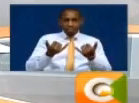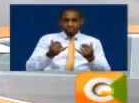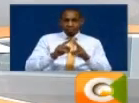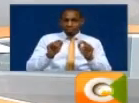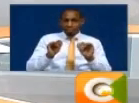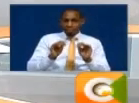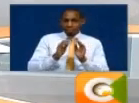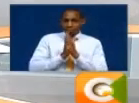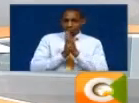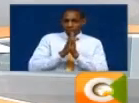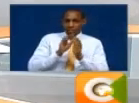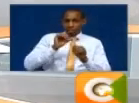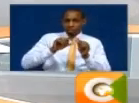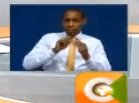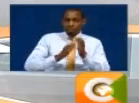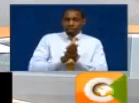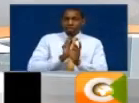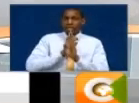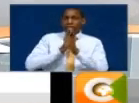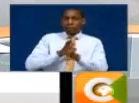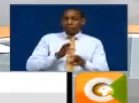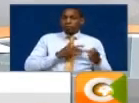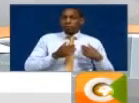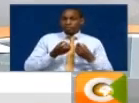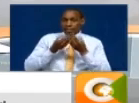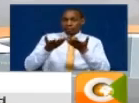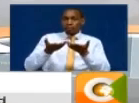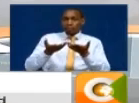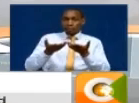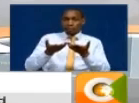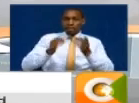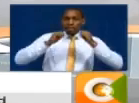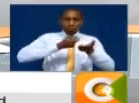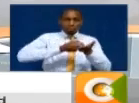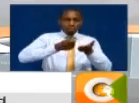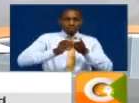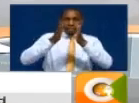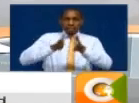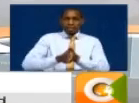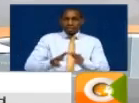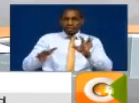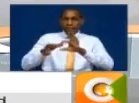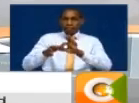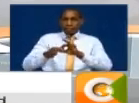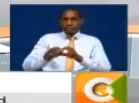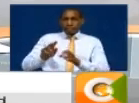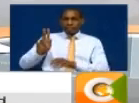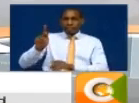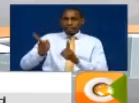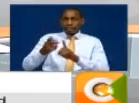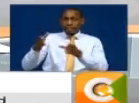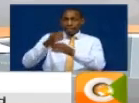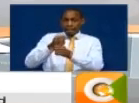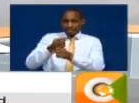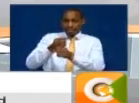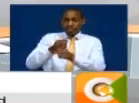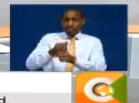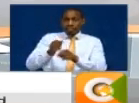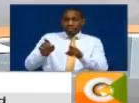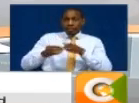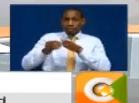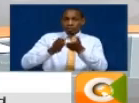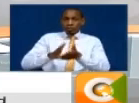Tonight, we begin with an exclusive report on the details of the agreement signed by leaders of parties affiliated to the Kenya Kwanza Alliance that